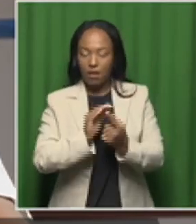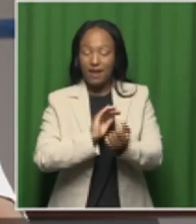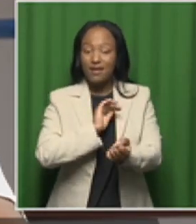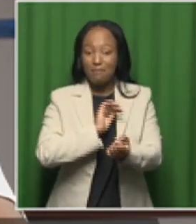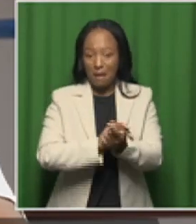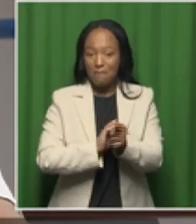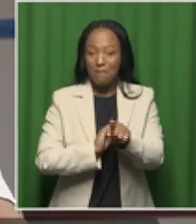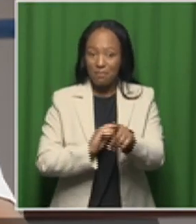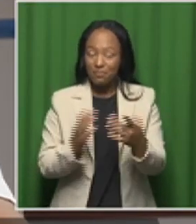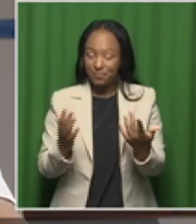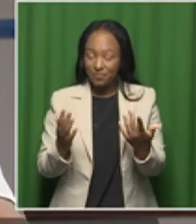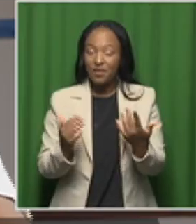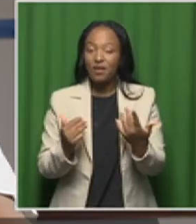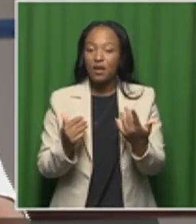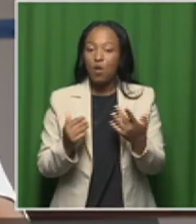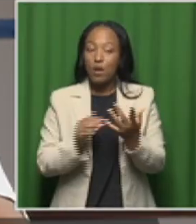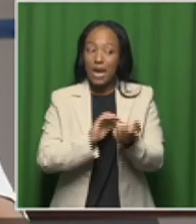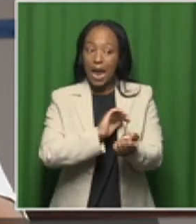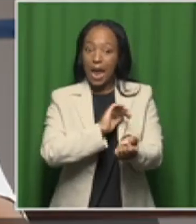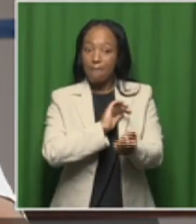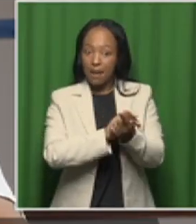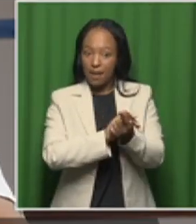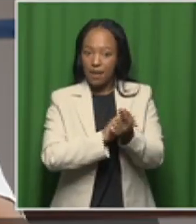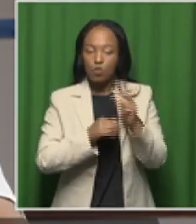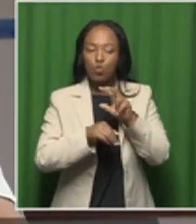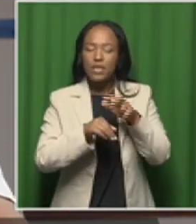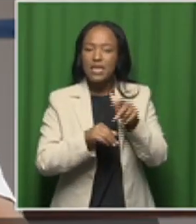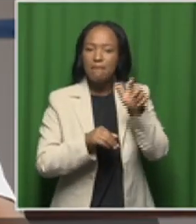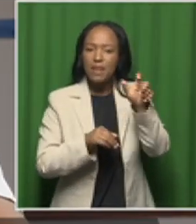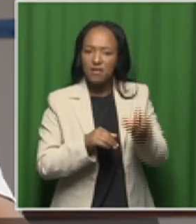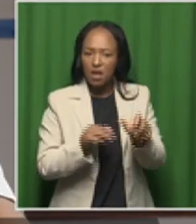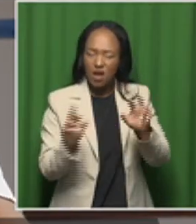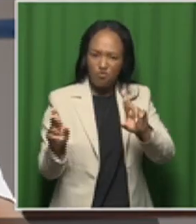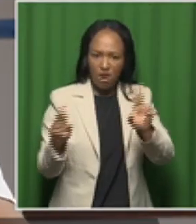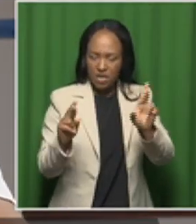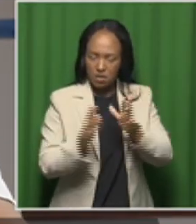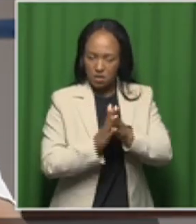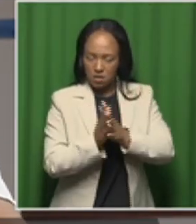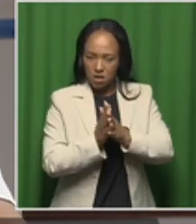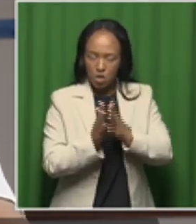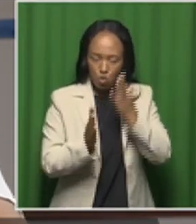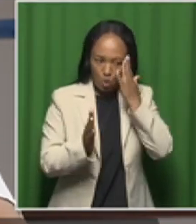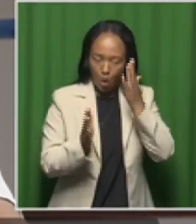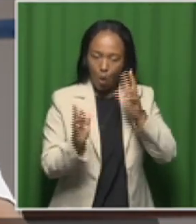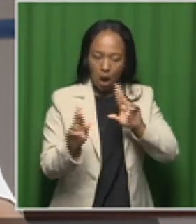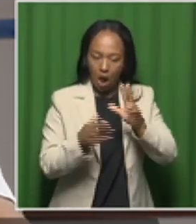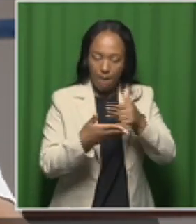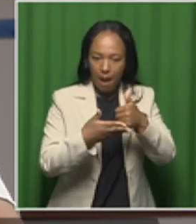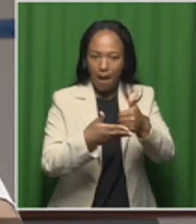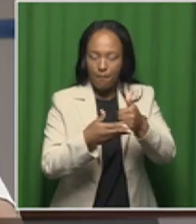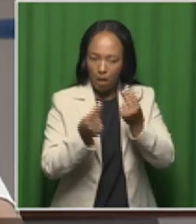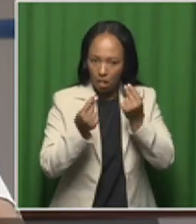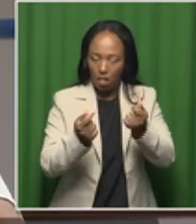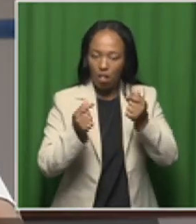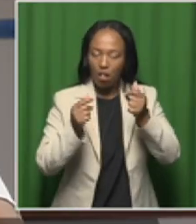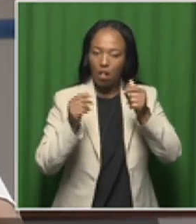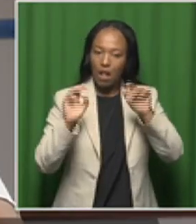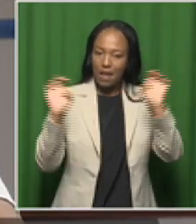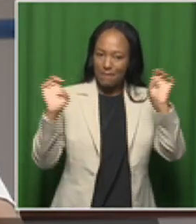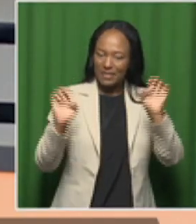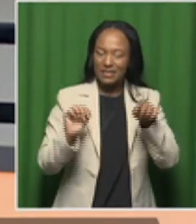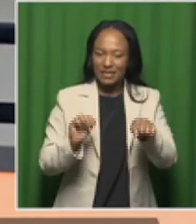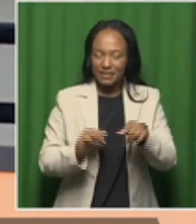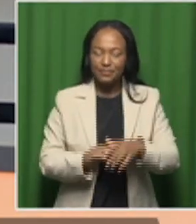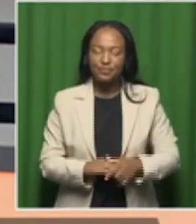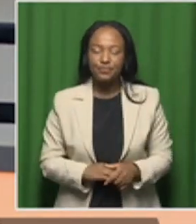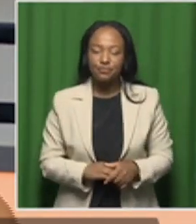Yeah. And when it happens, we really need somebody who will be there and know exactly what to do because it is an emergency. Yeah, it is